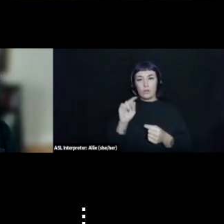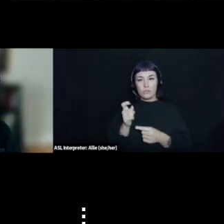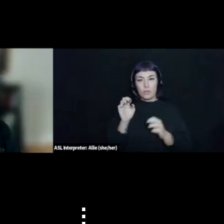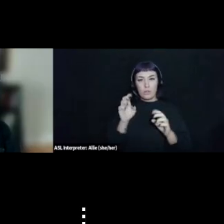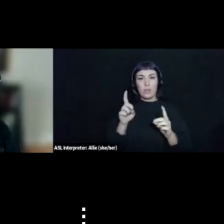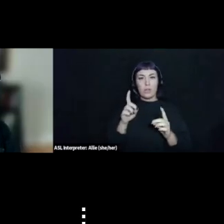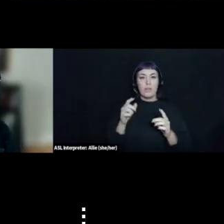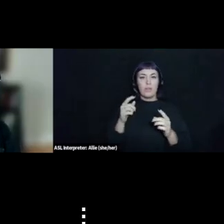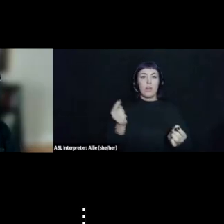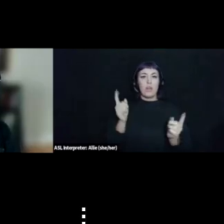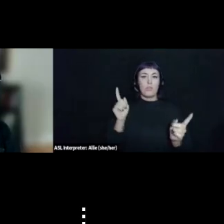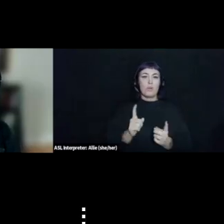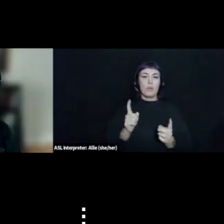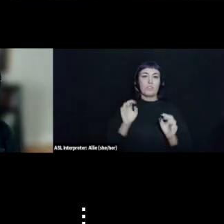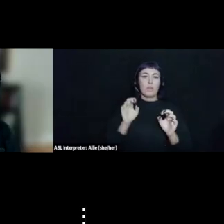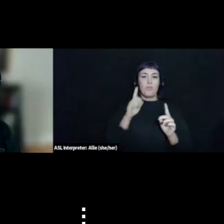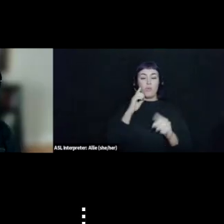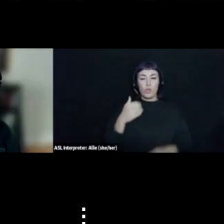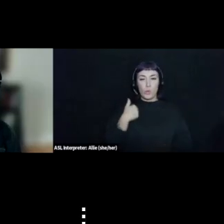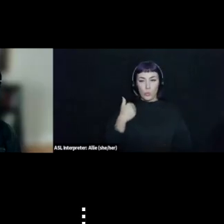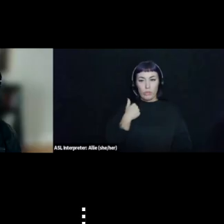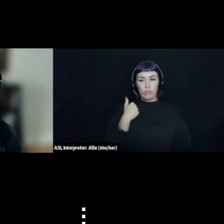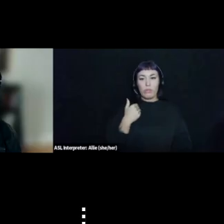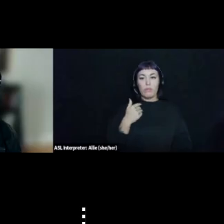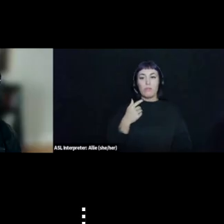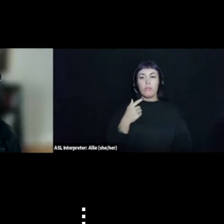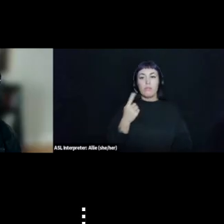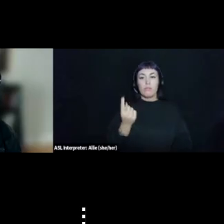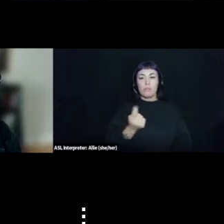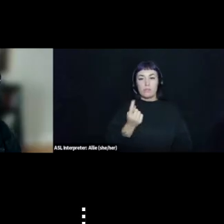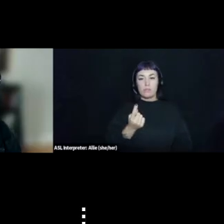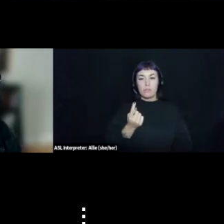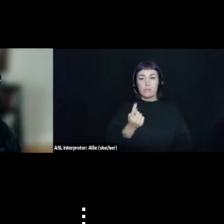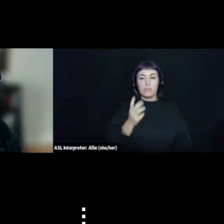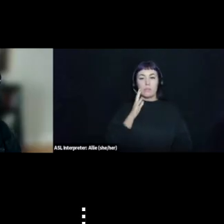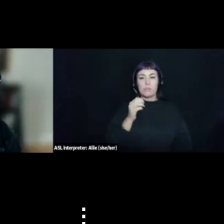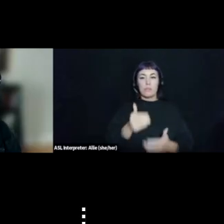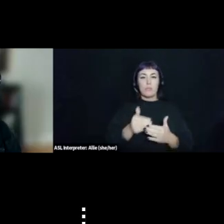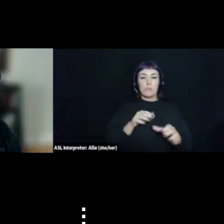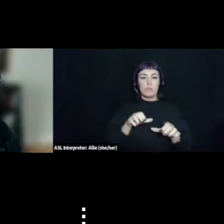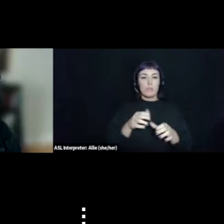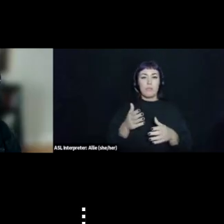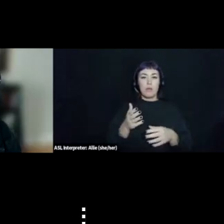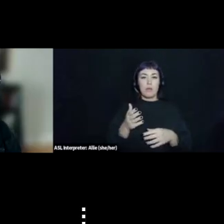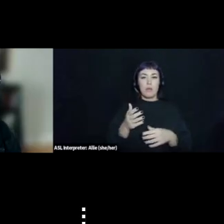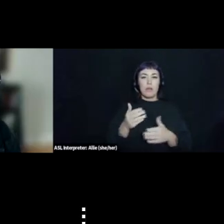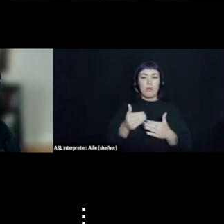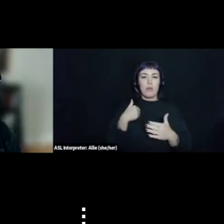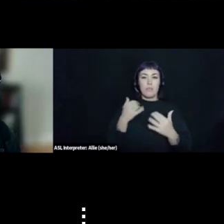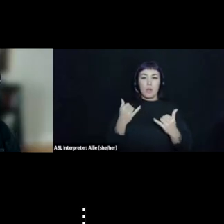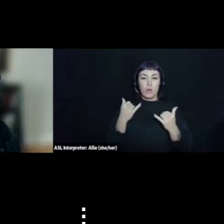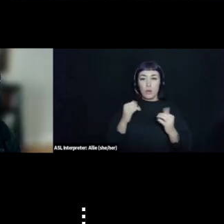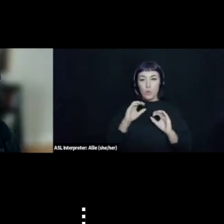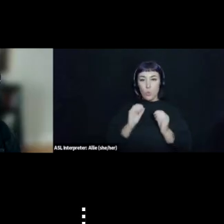reduction education for youth. And something that has not previously been done before at my current